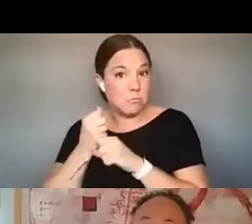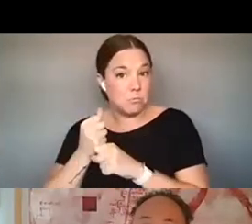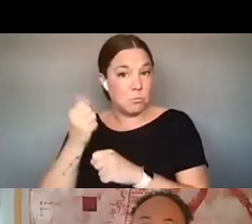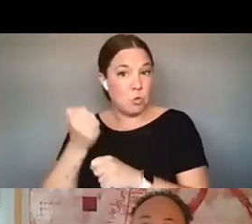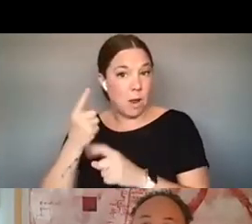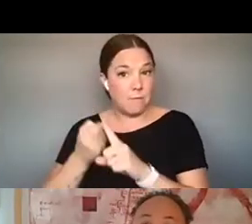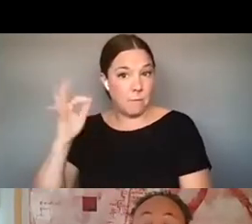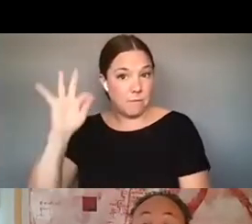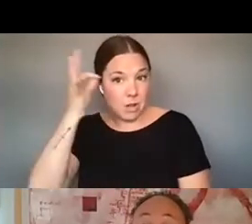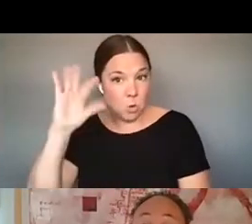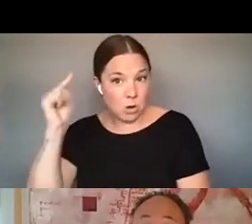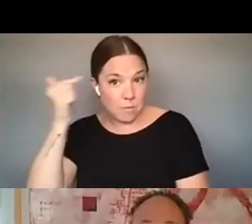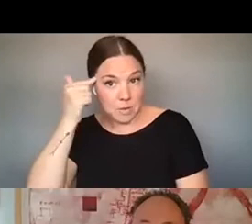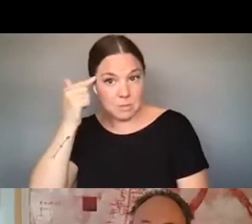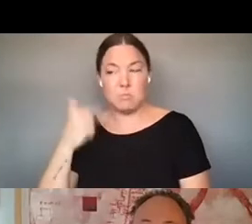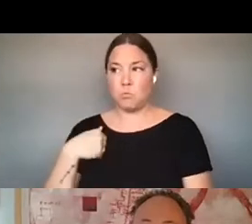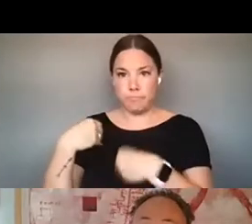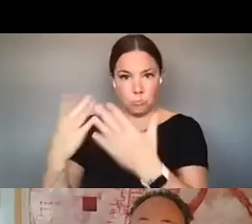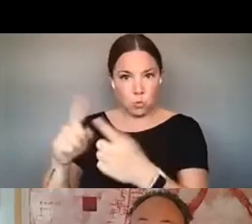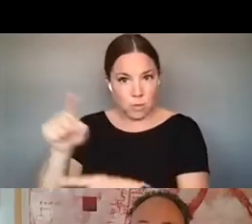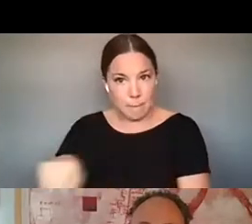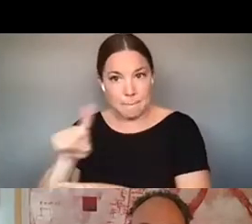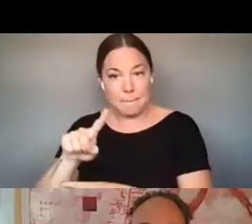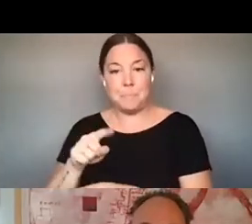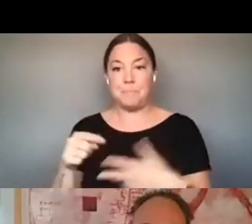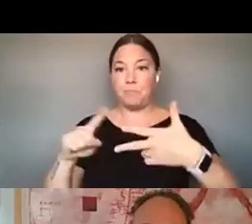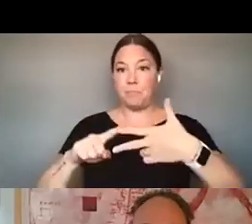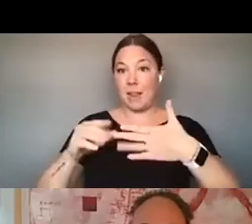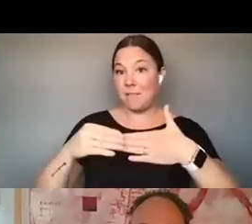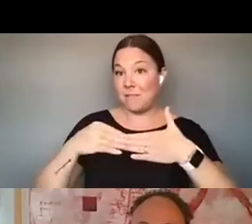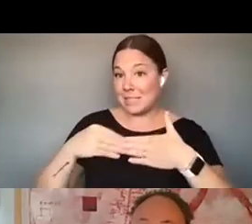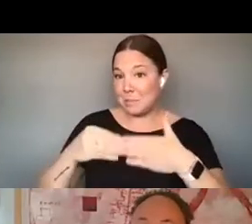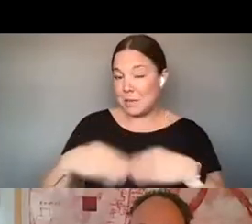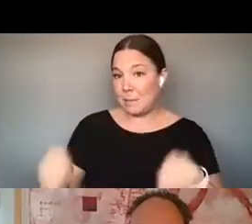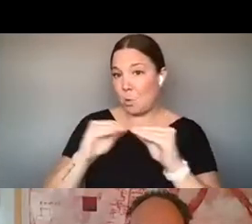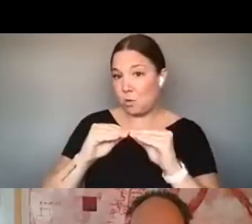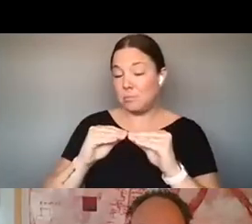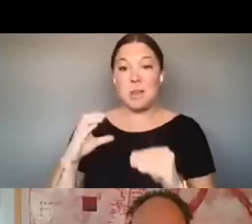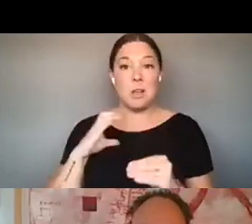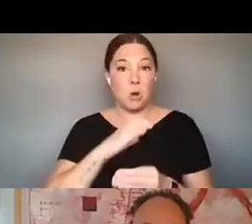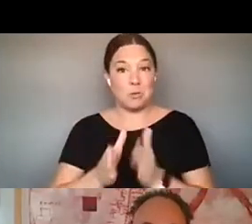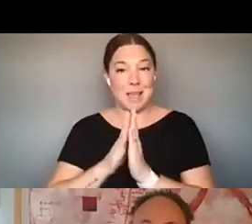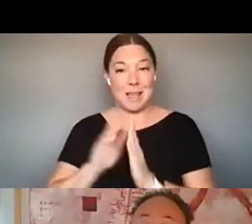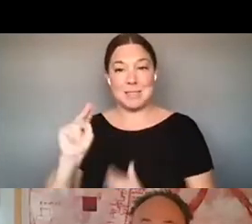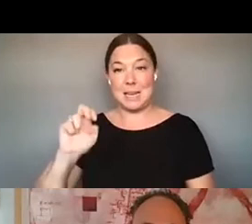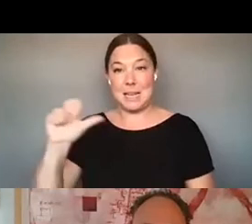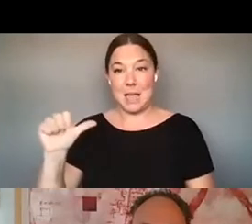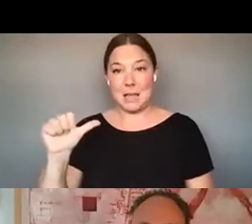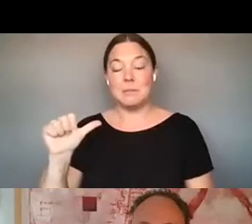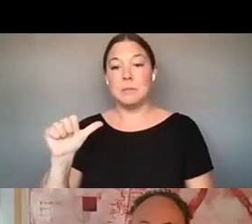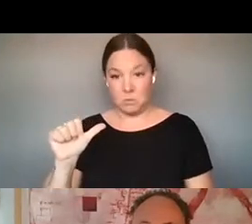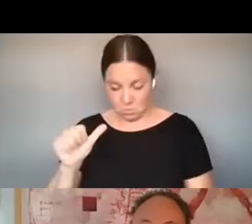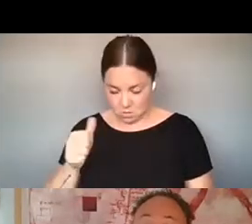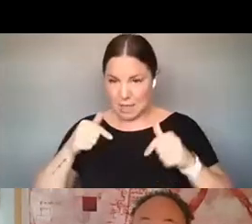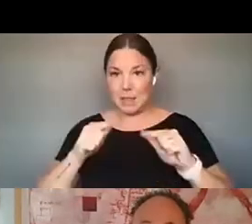funds. We want to provide greater flexibility. So Congress has charged the arts endowment with allowing grant